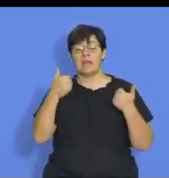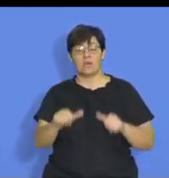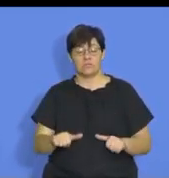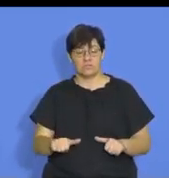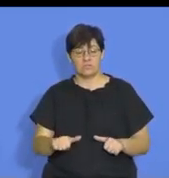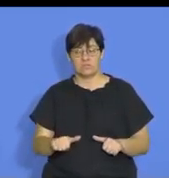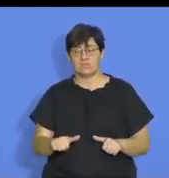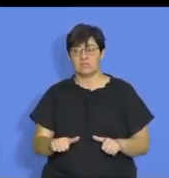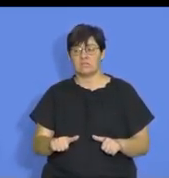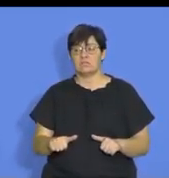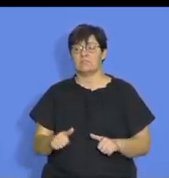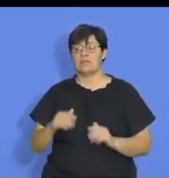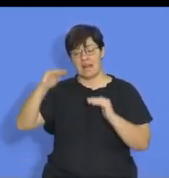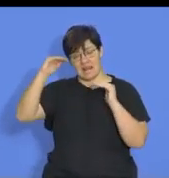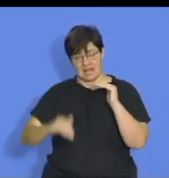your bank account